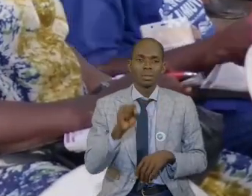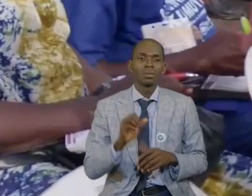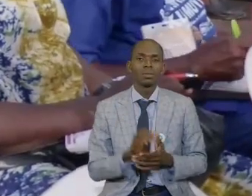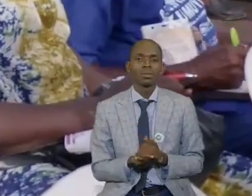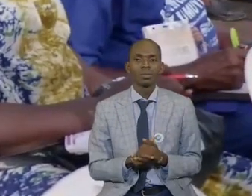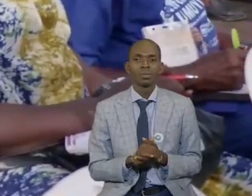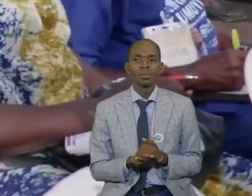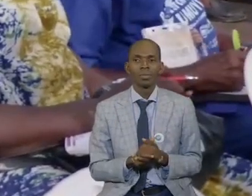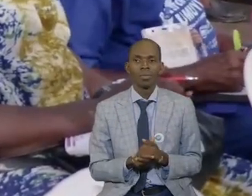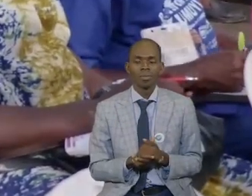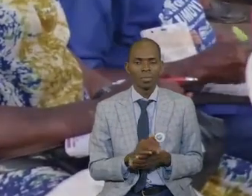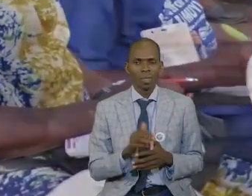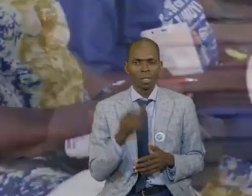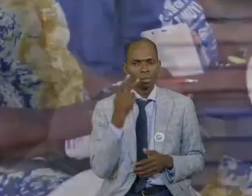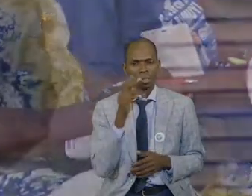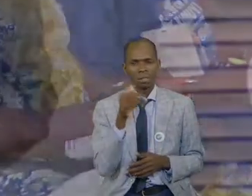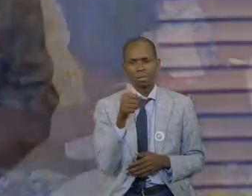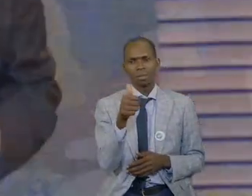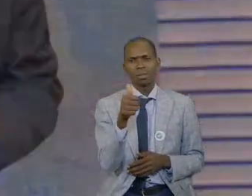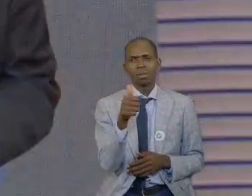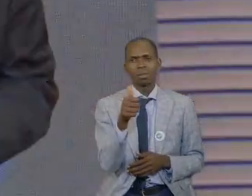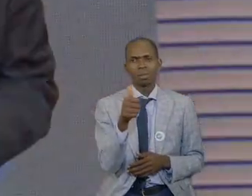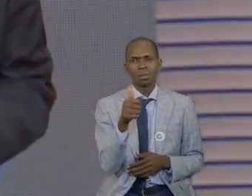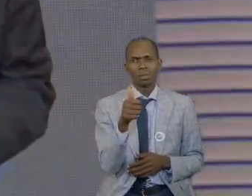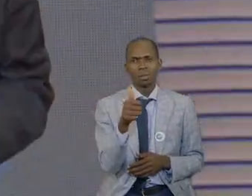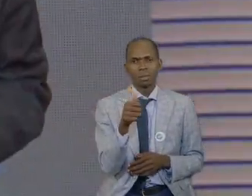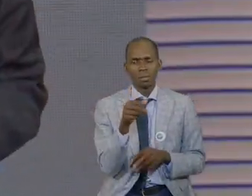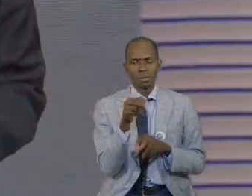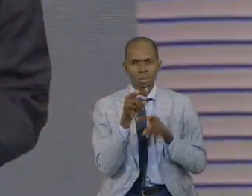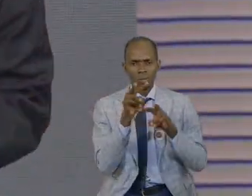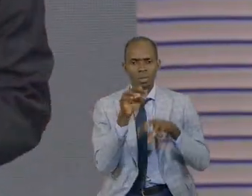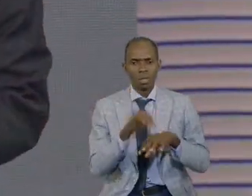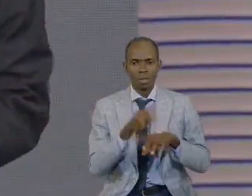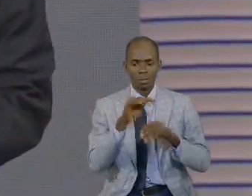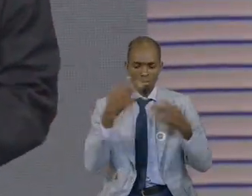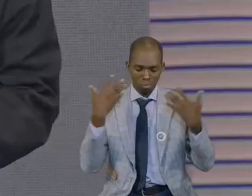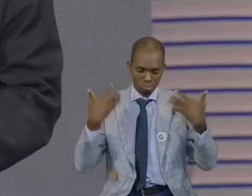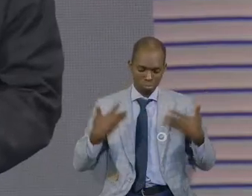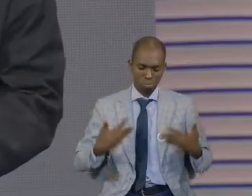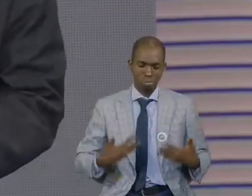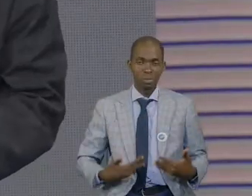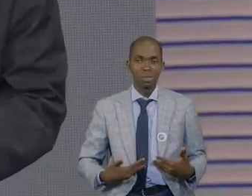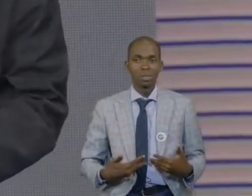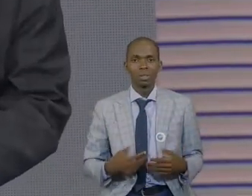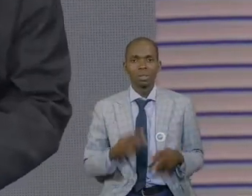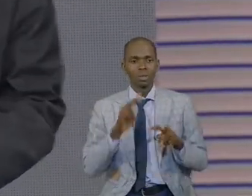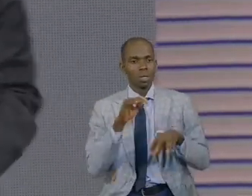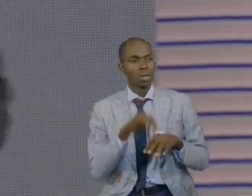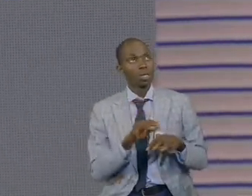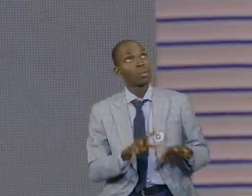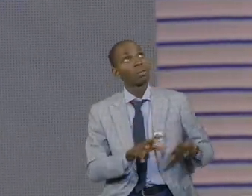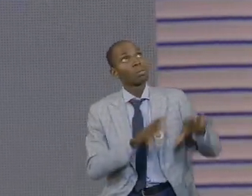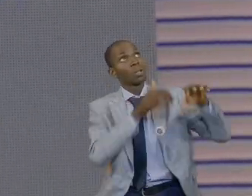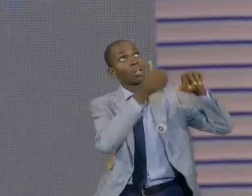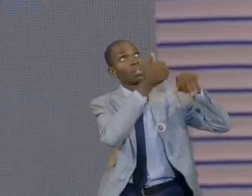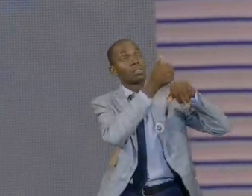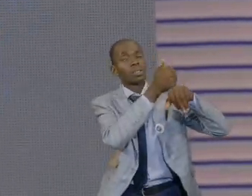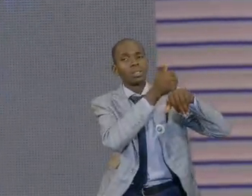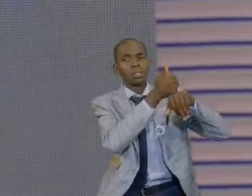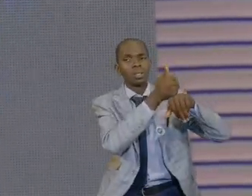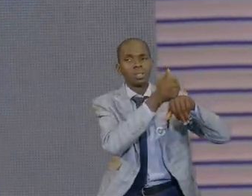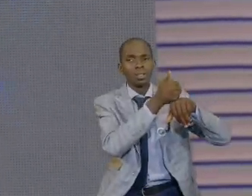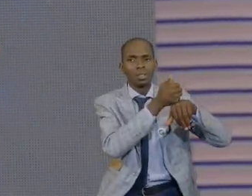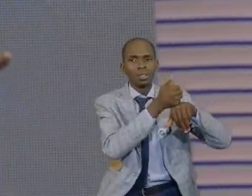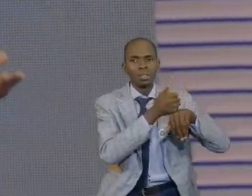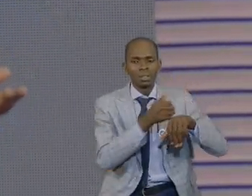Look at yourself. Look at your stature. Look at this mountain. Before this